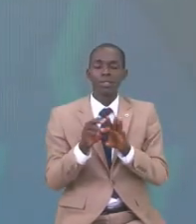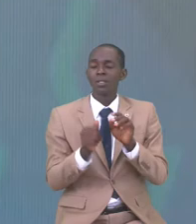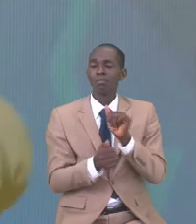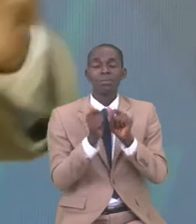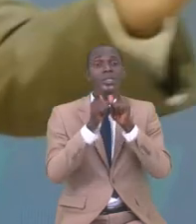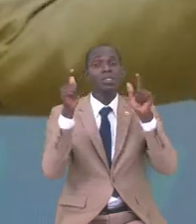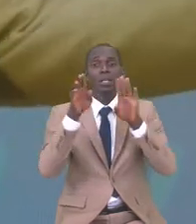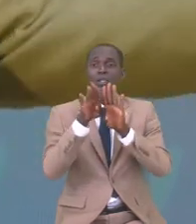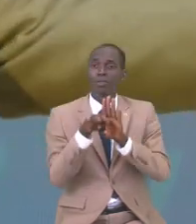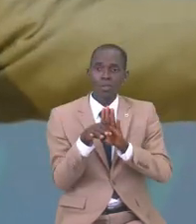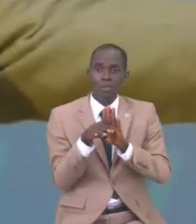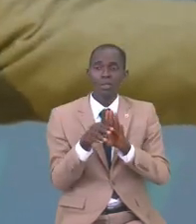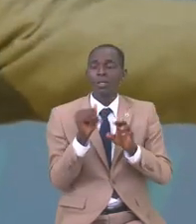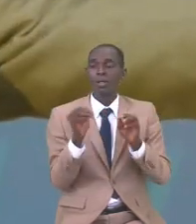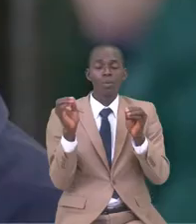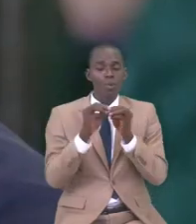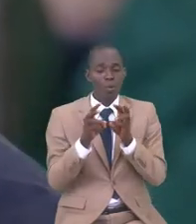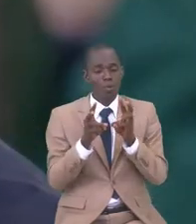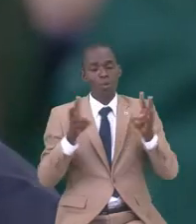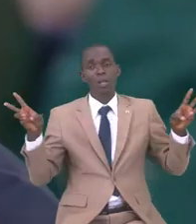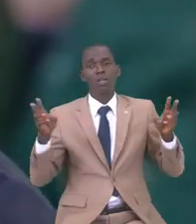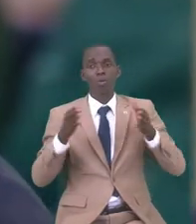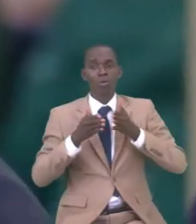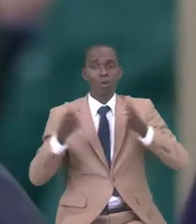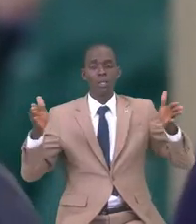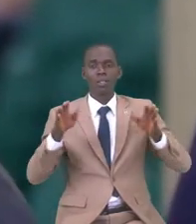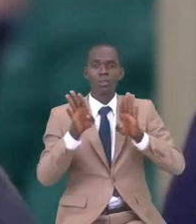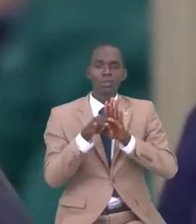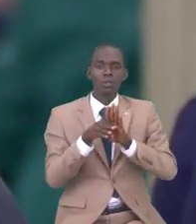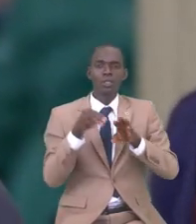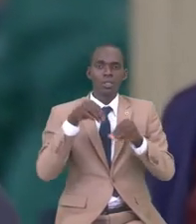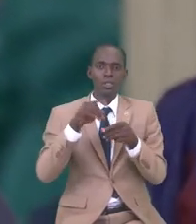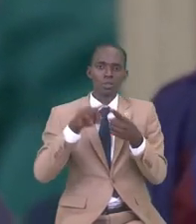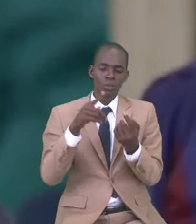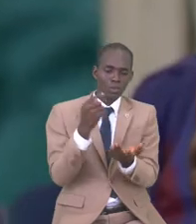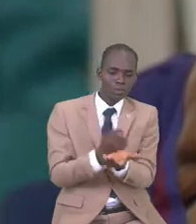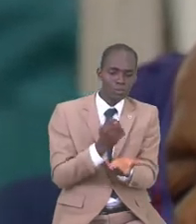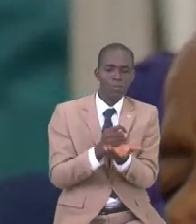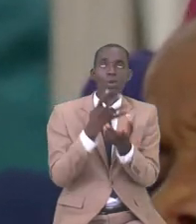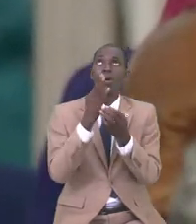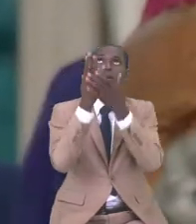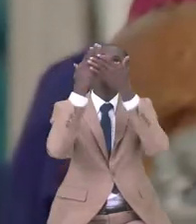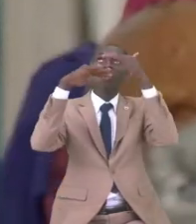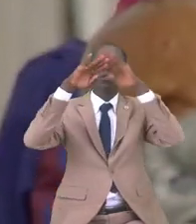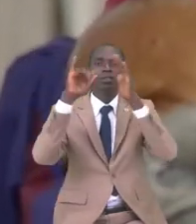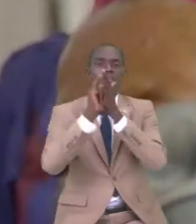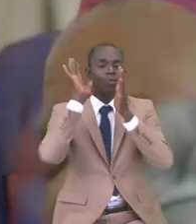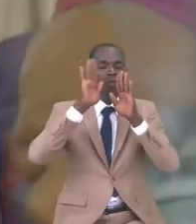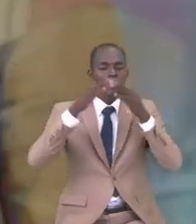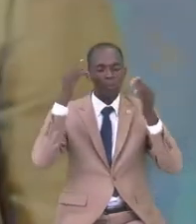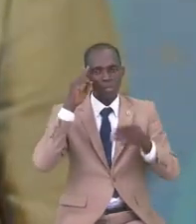door. A wider door. Into the treasury of heaven that will open for